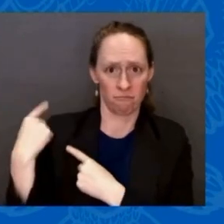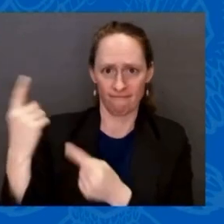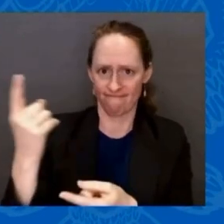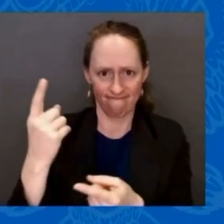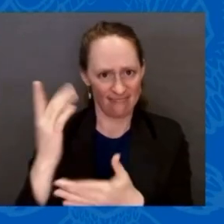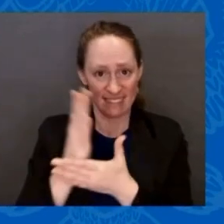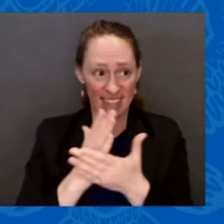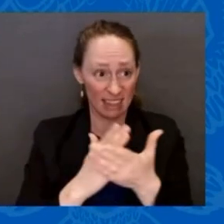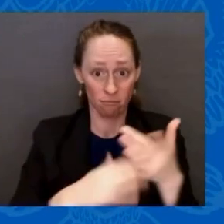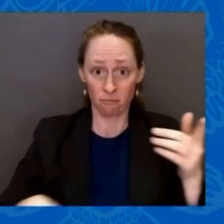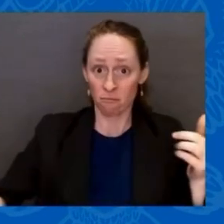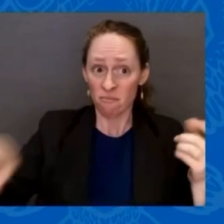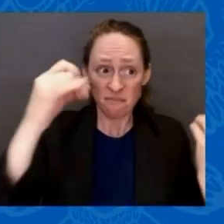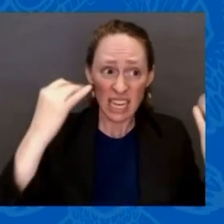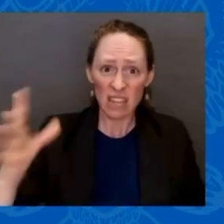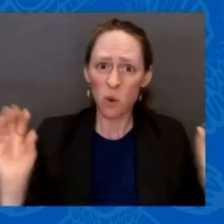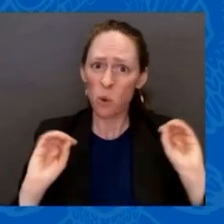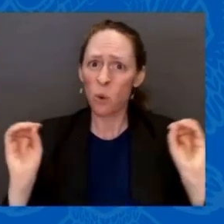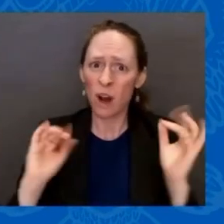And to no one's surprise,